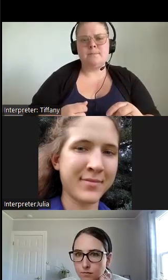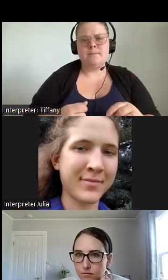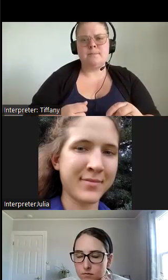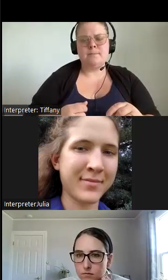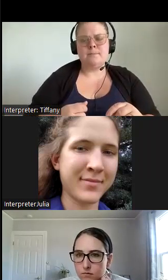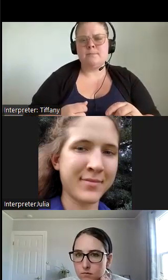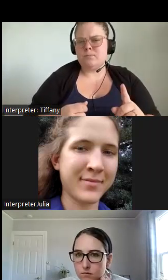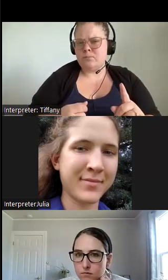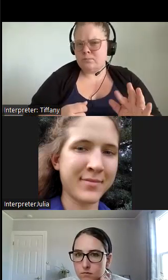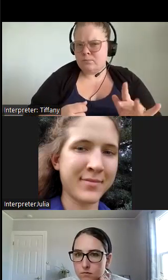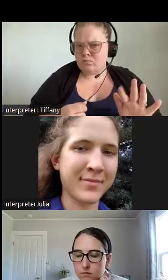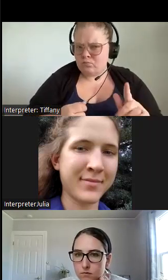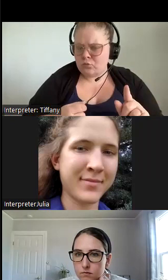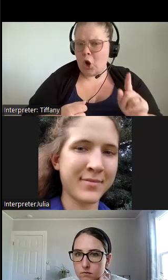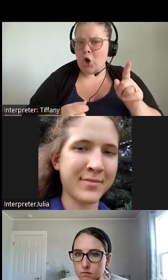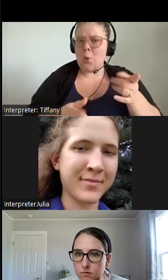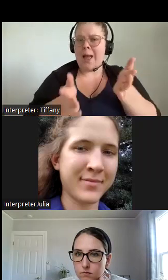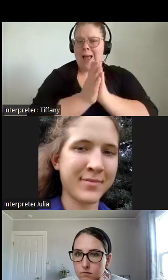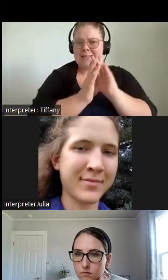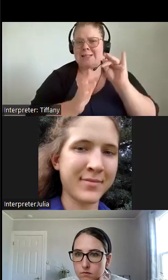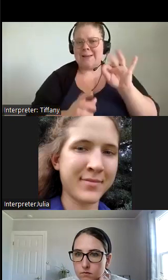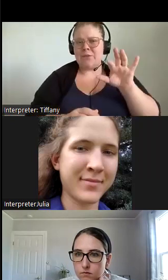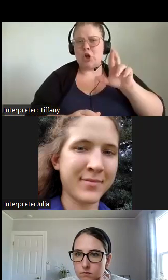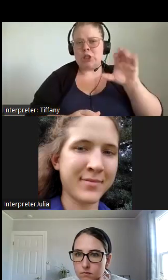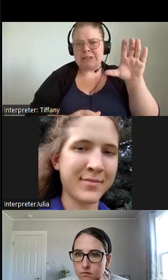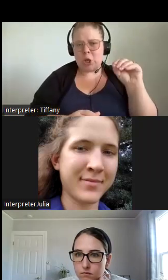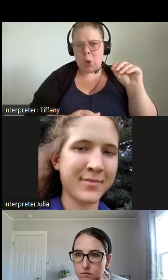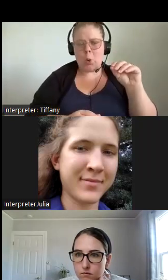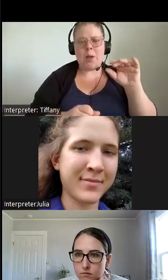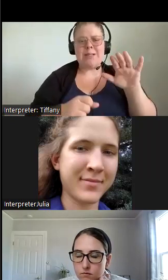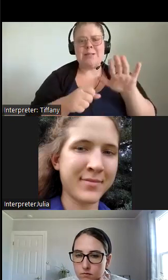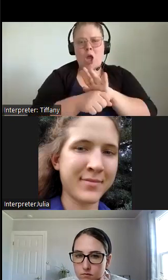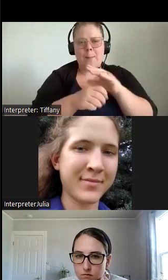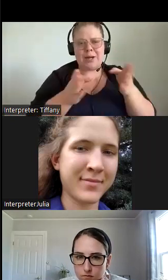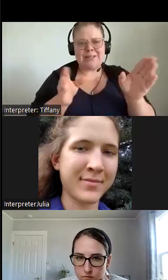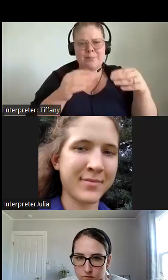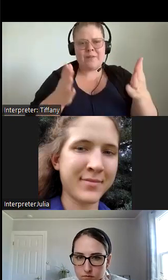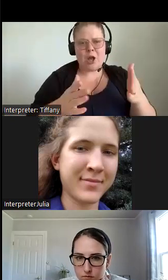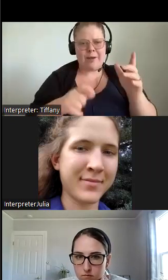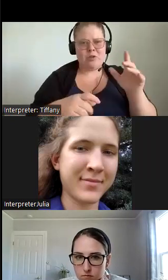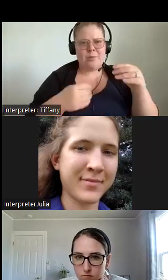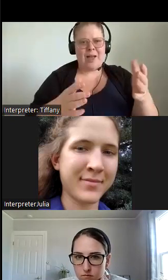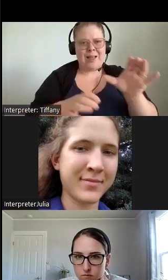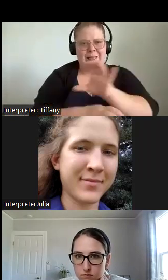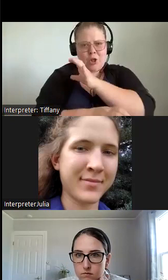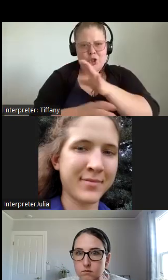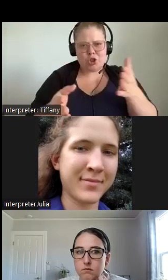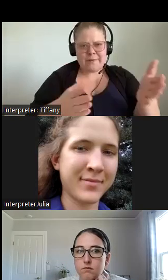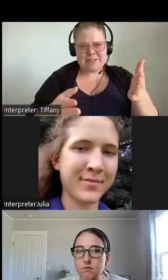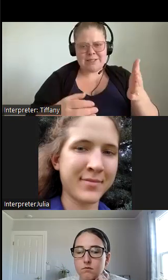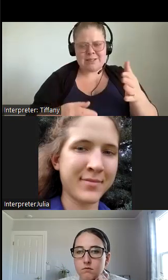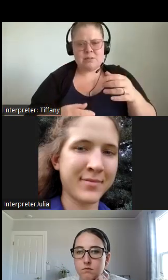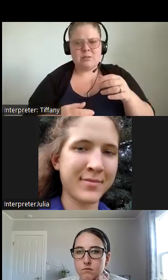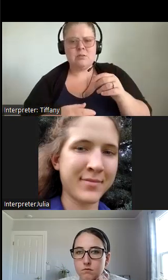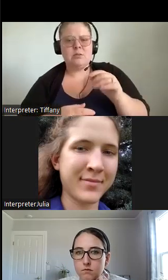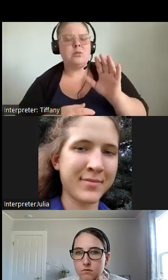you asking, would RCOs as comprehensive providers have to provide clinical services? No, just